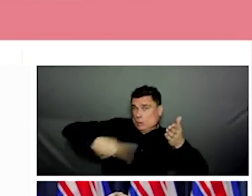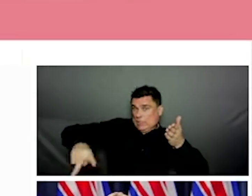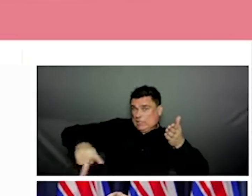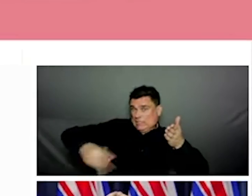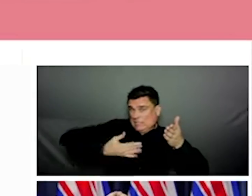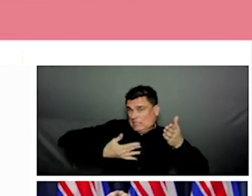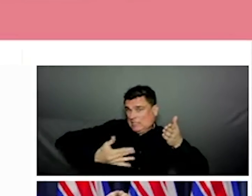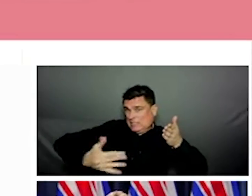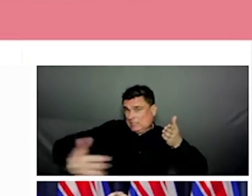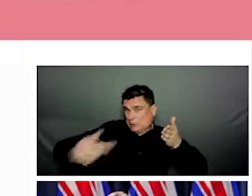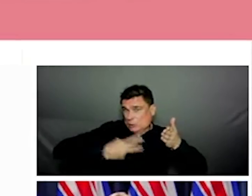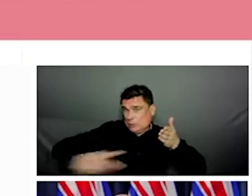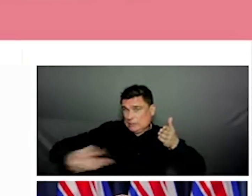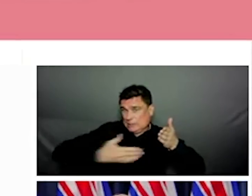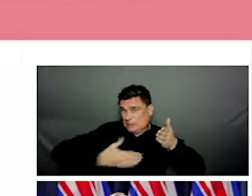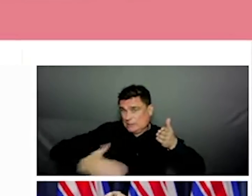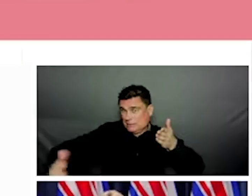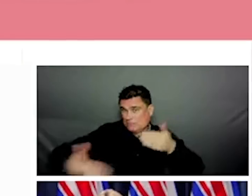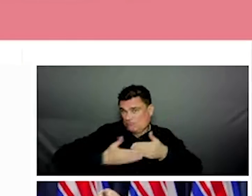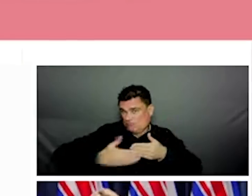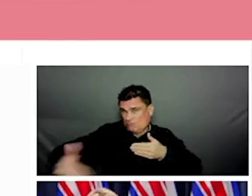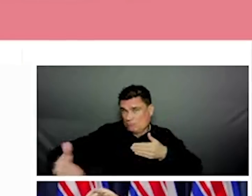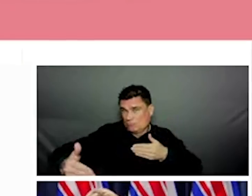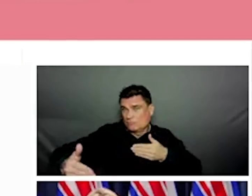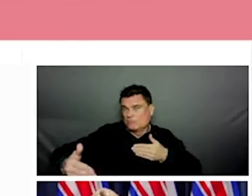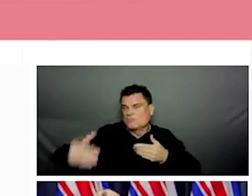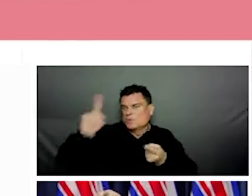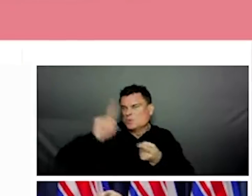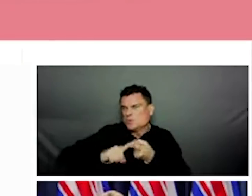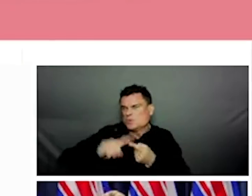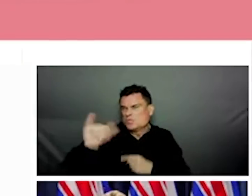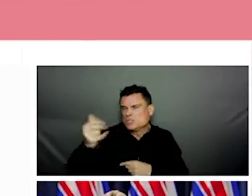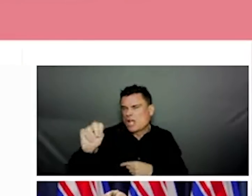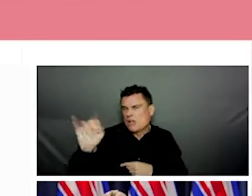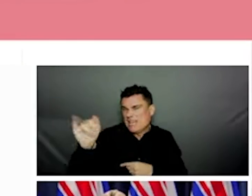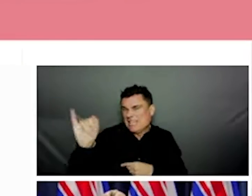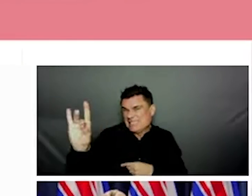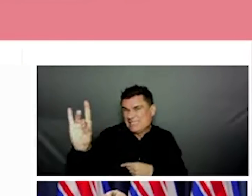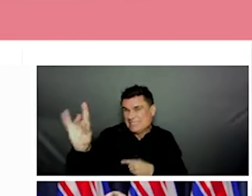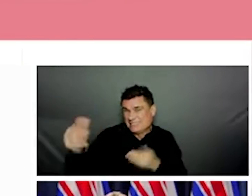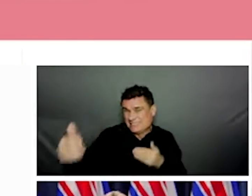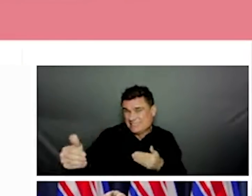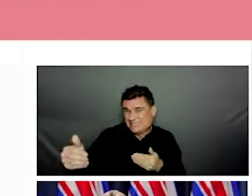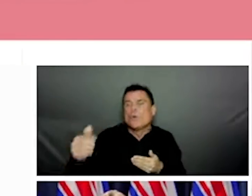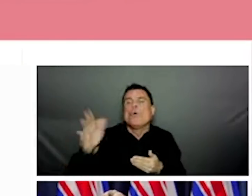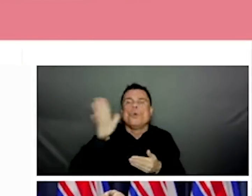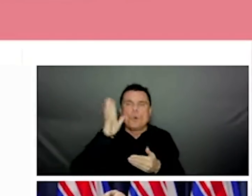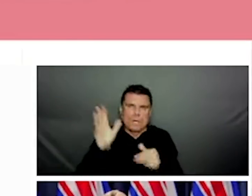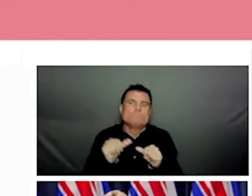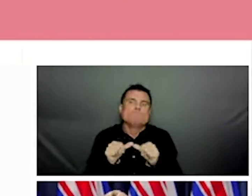on we will deliver the remaining doses from December and January, and the about